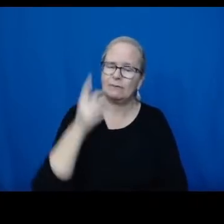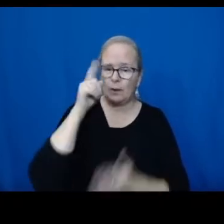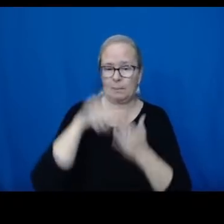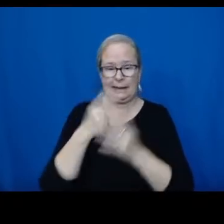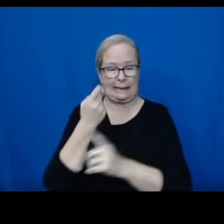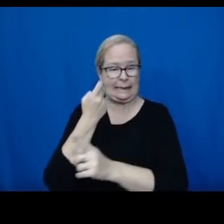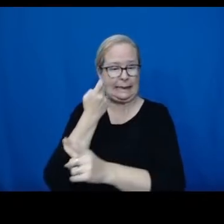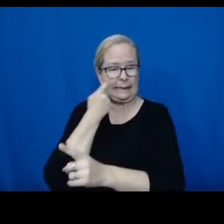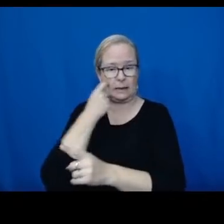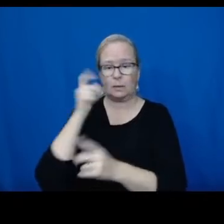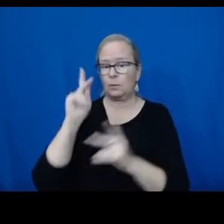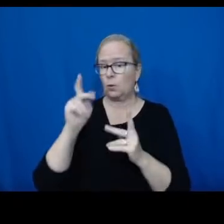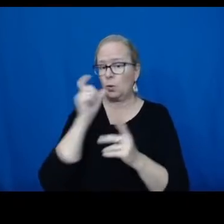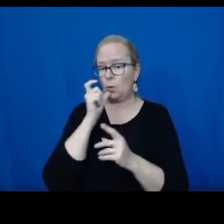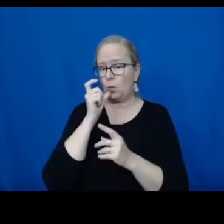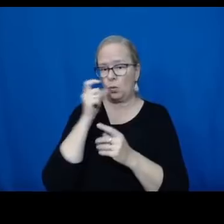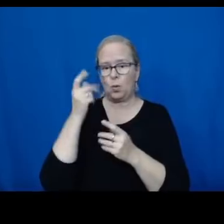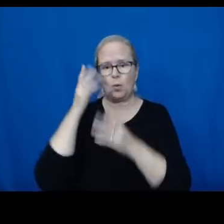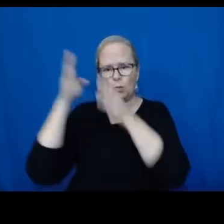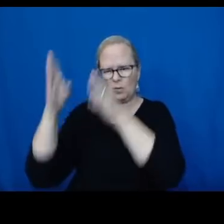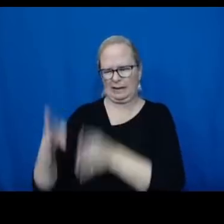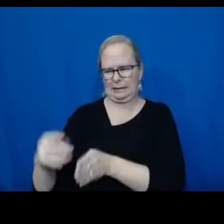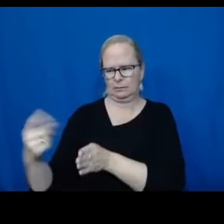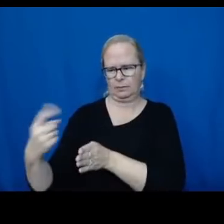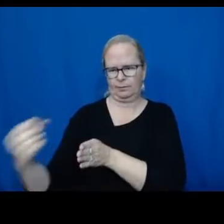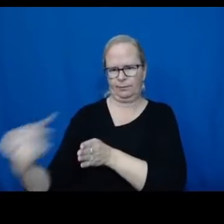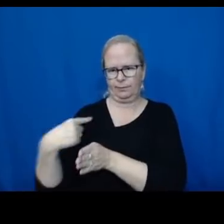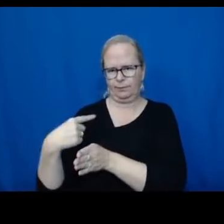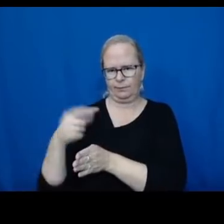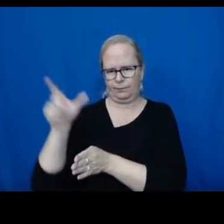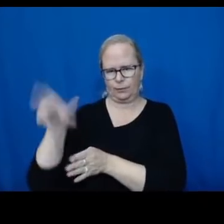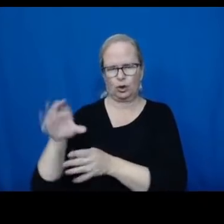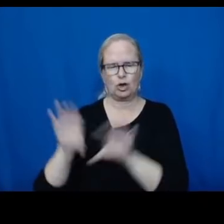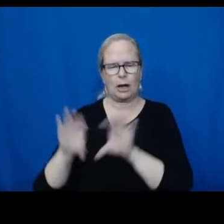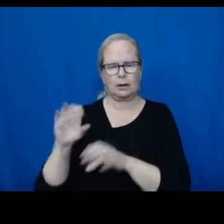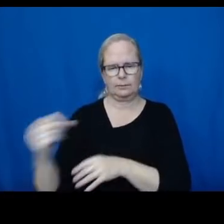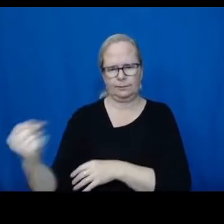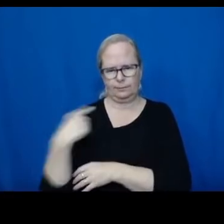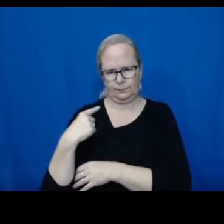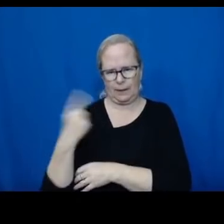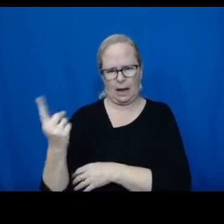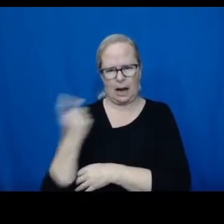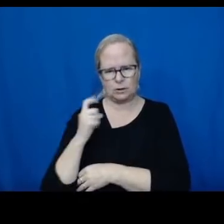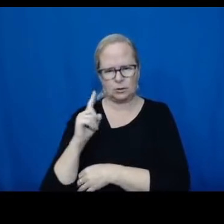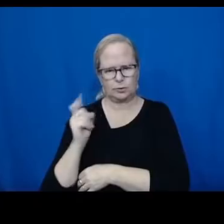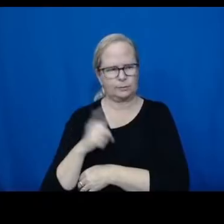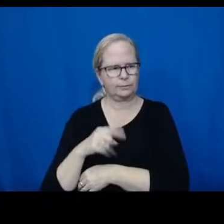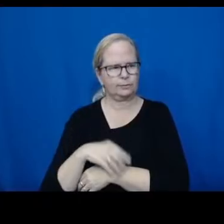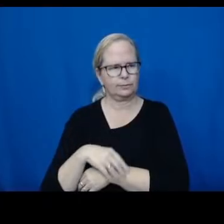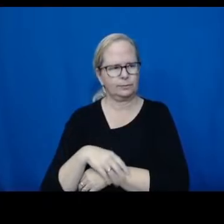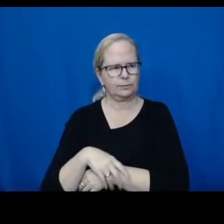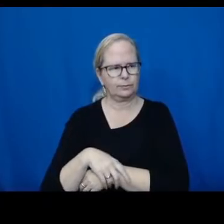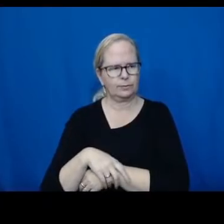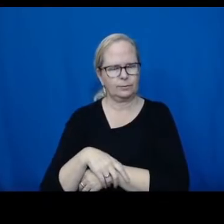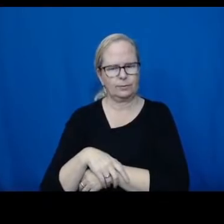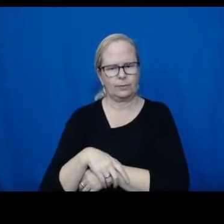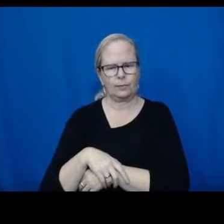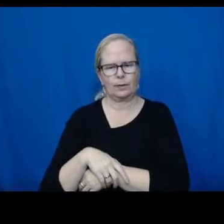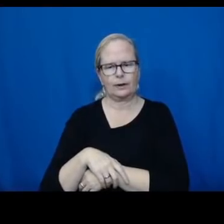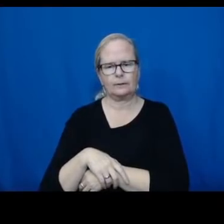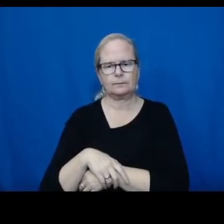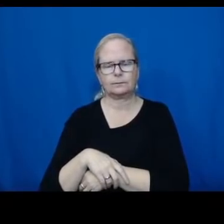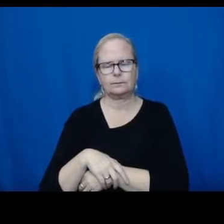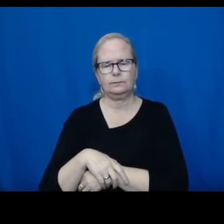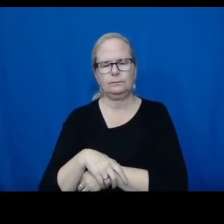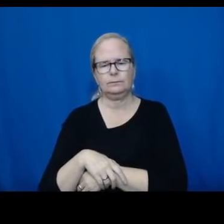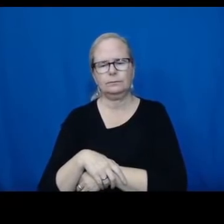anything afterwards. Are we aware, at least in Alberta, as well as, I guess,